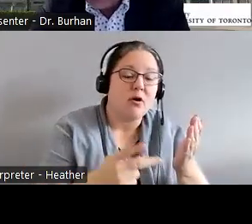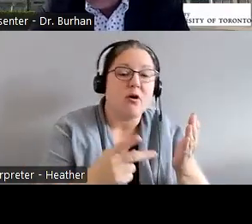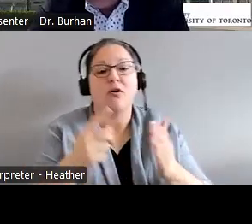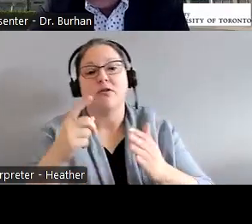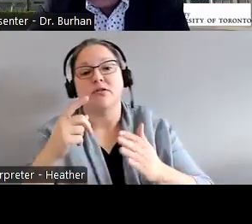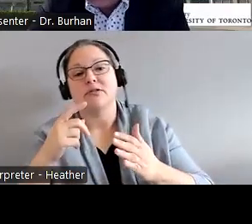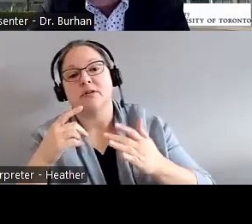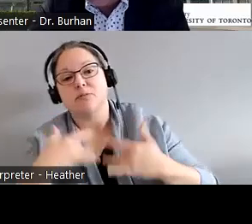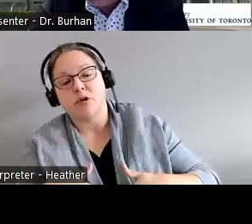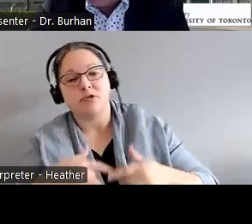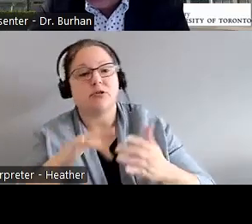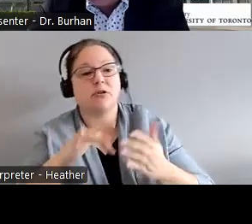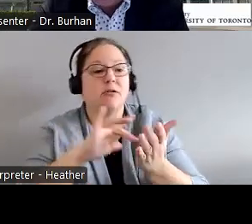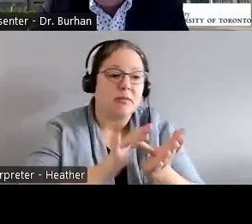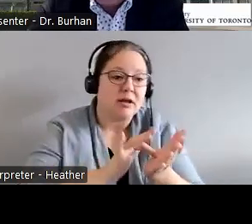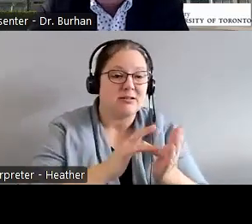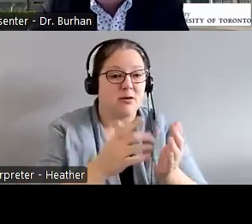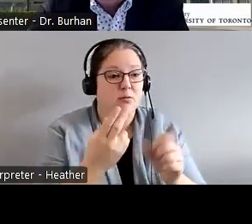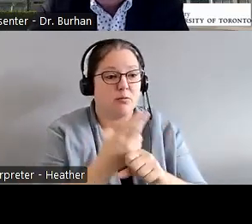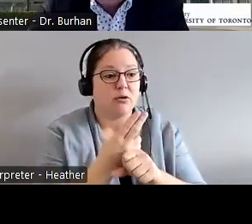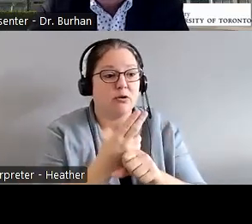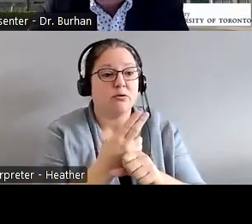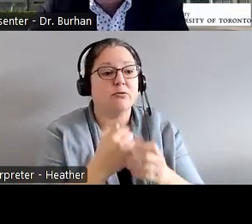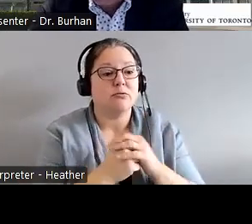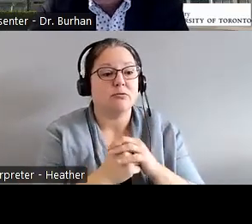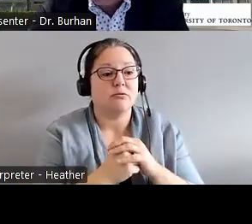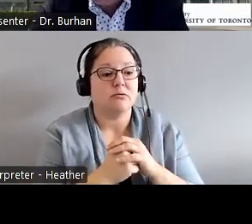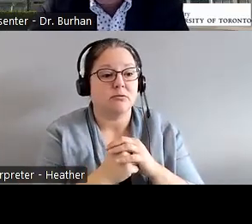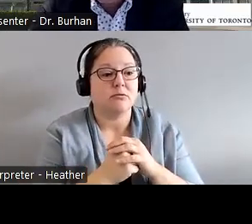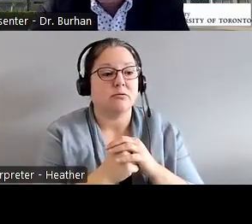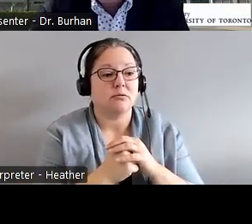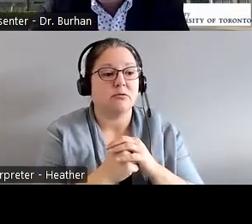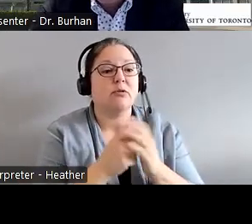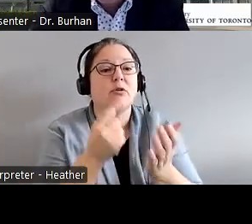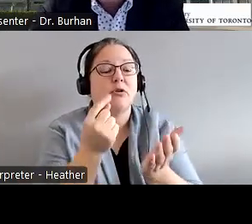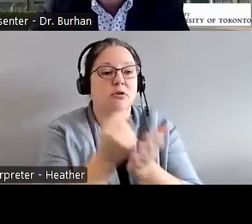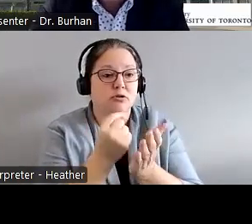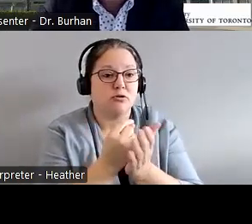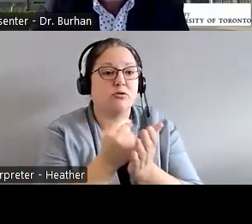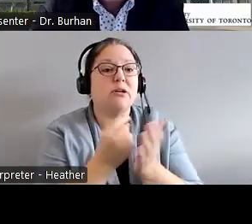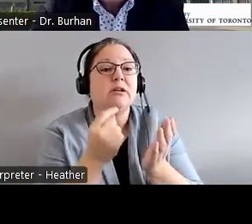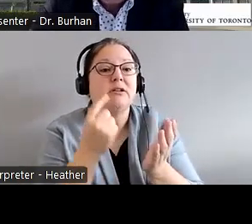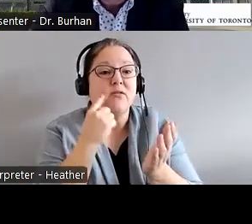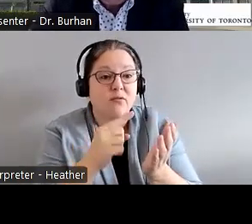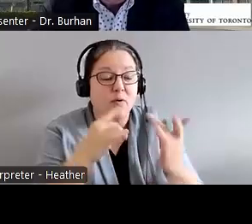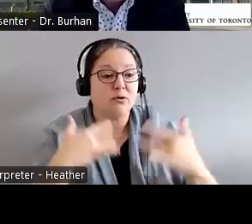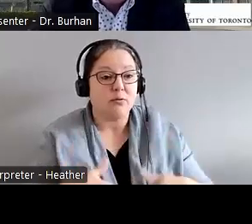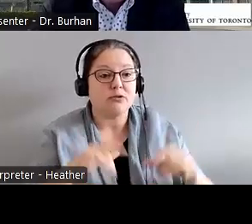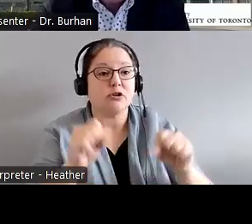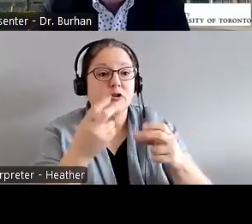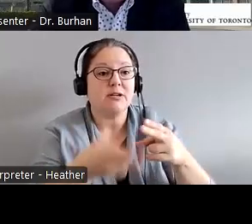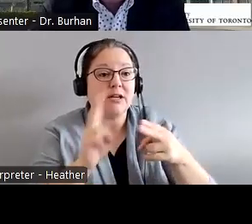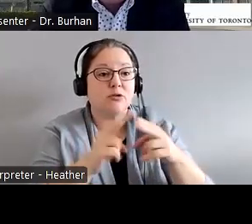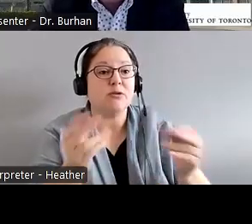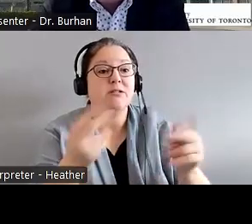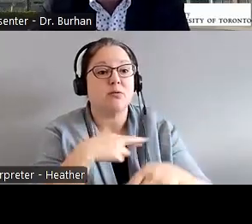treat depression could be a factor in increasing the risk of instability and falls. So that